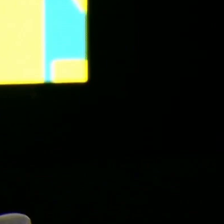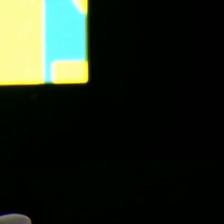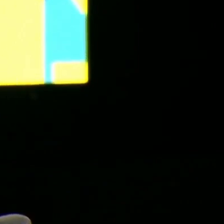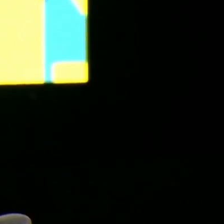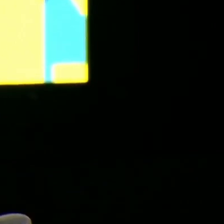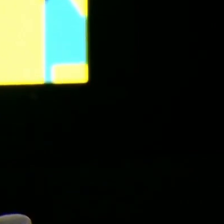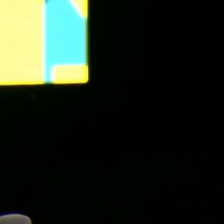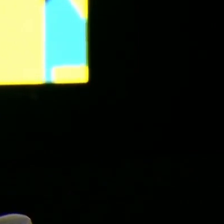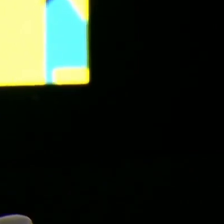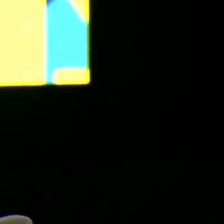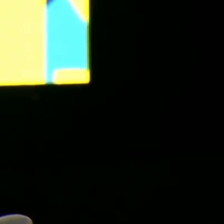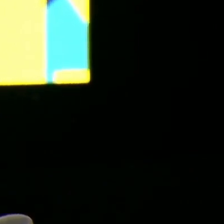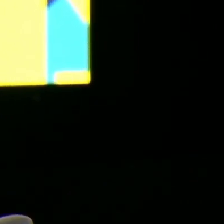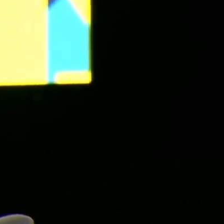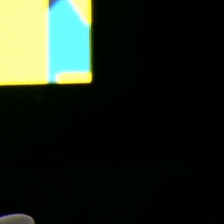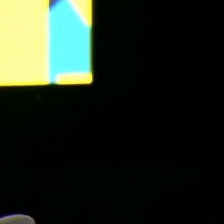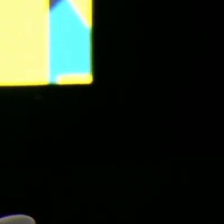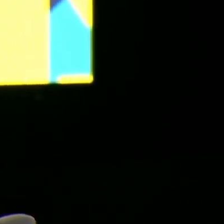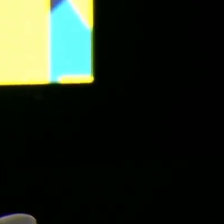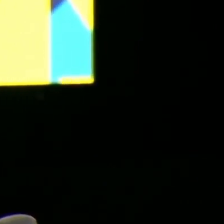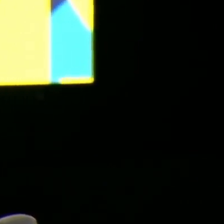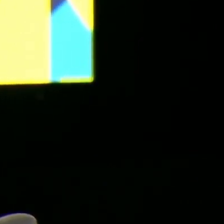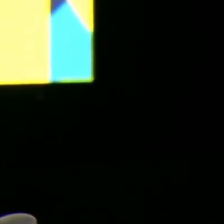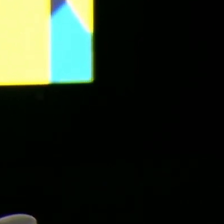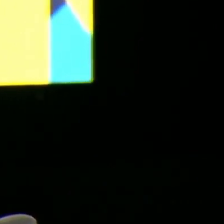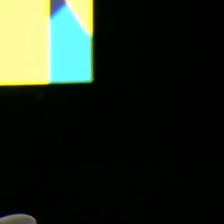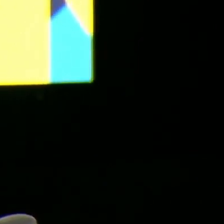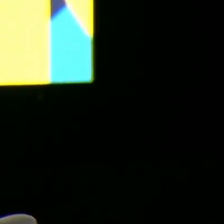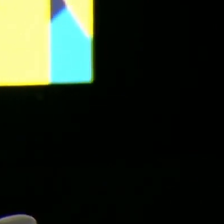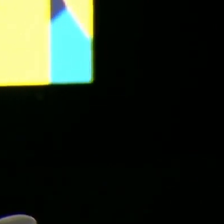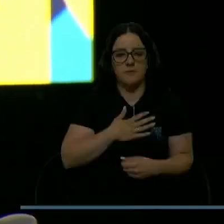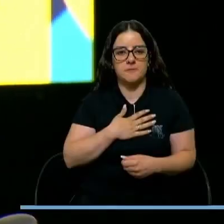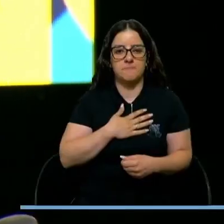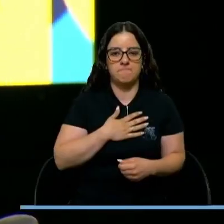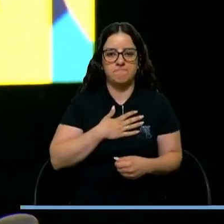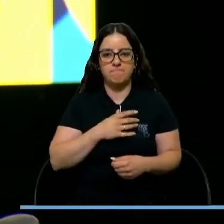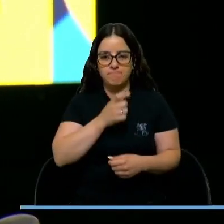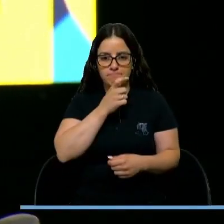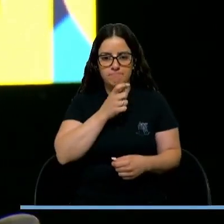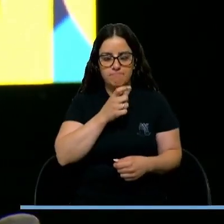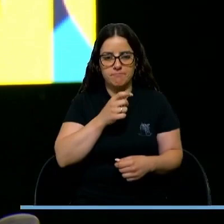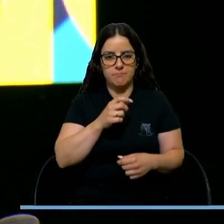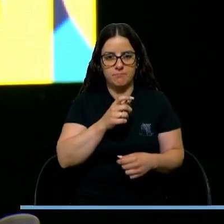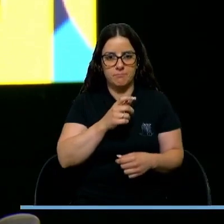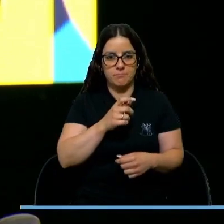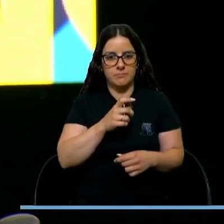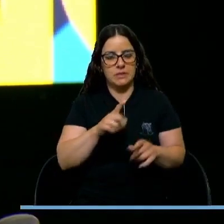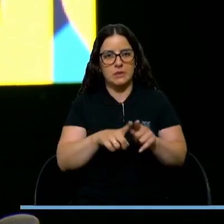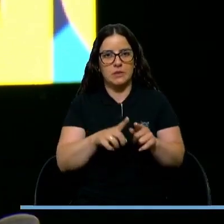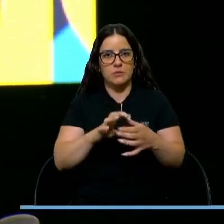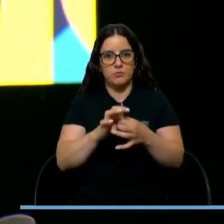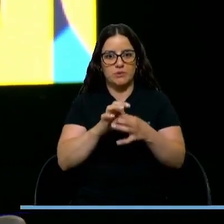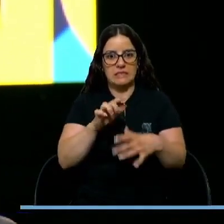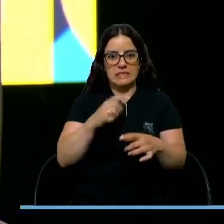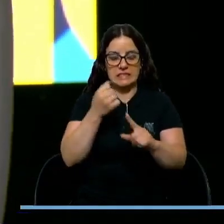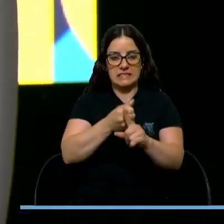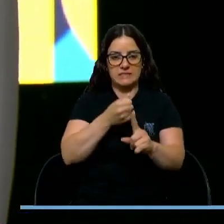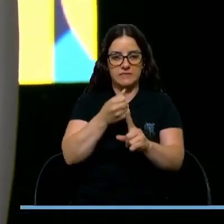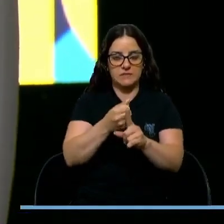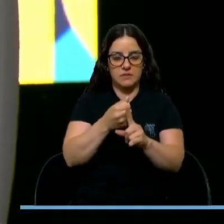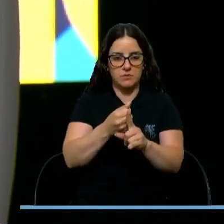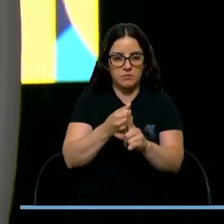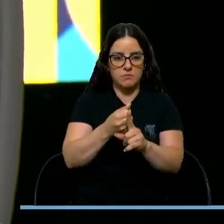an excellent ally. Up to what extent companies are committed to that challenge is what we are going